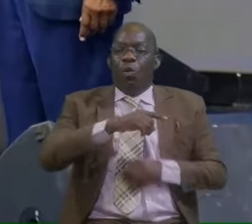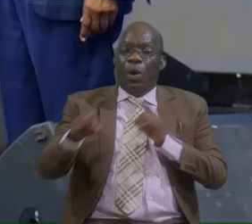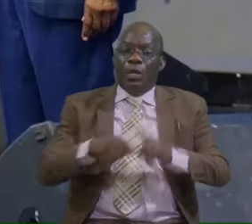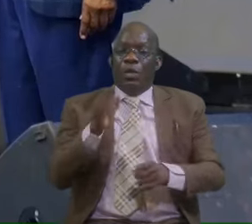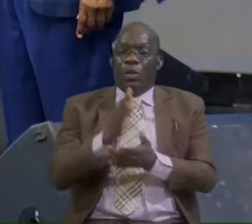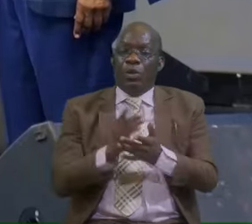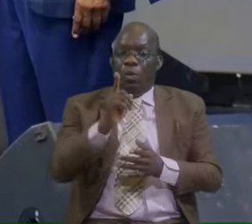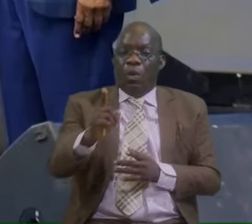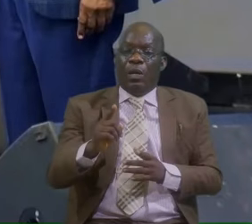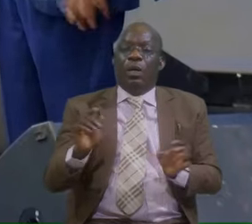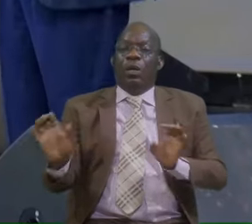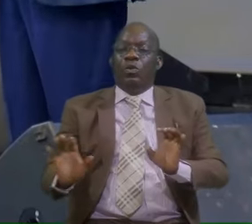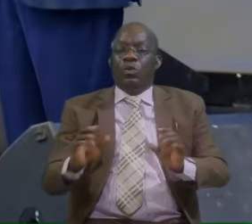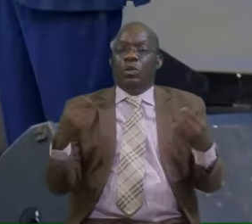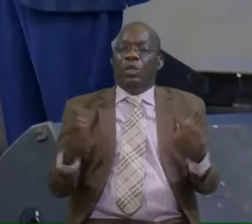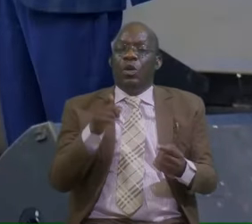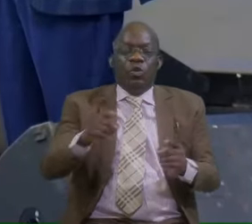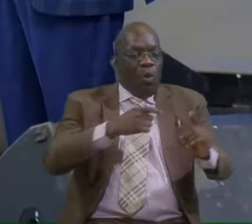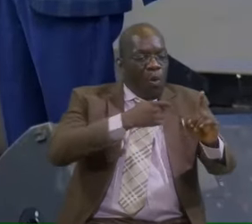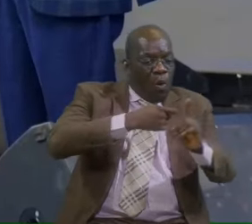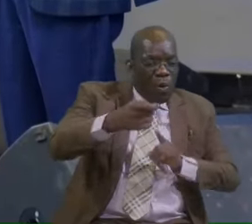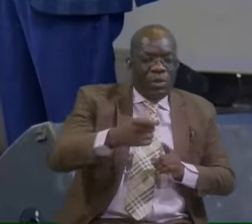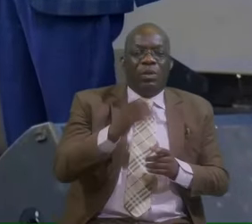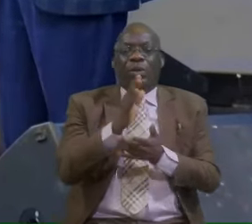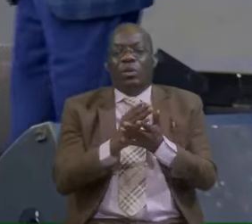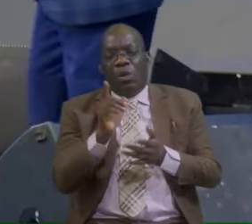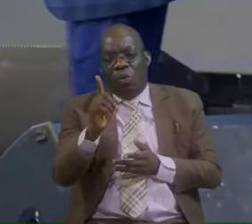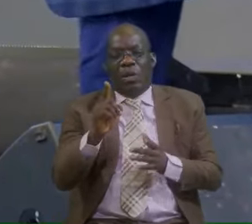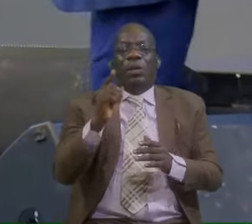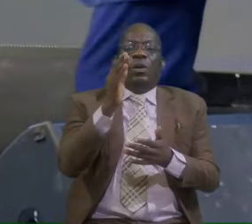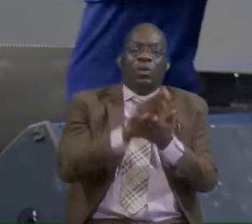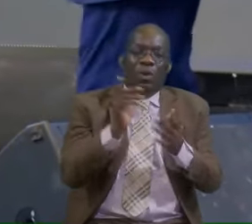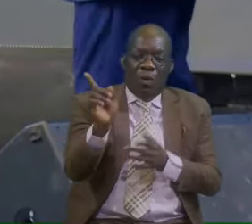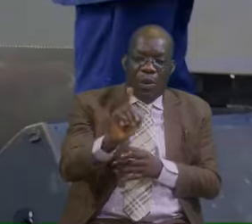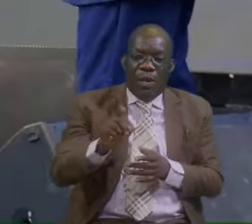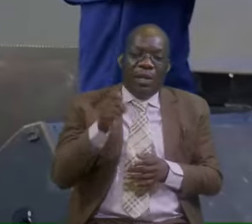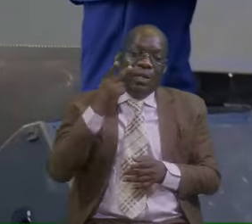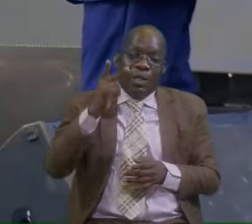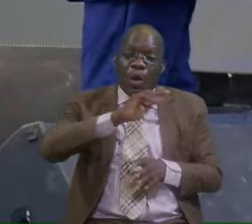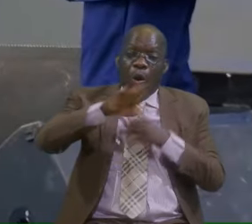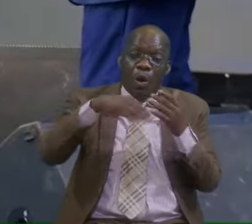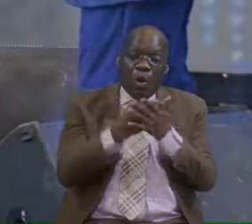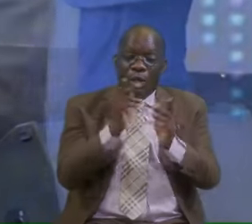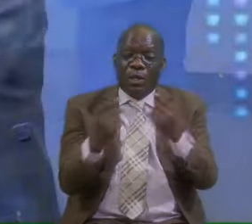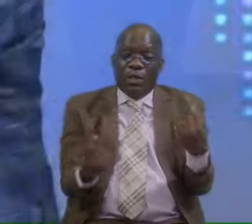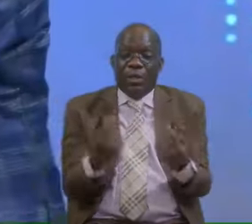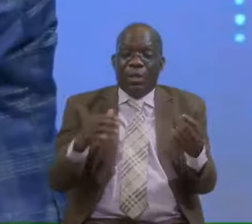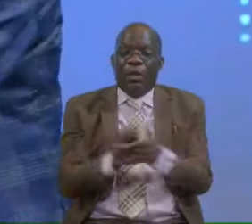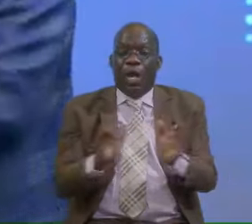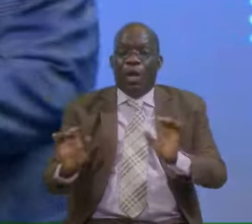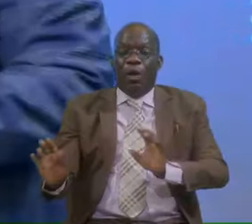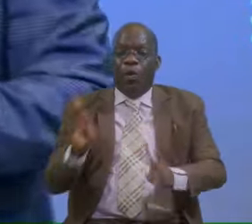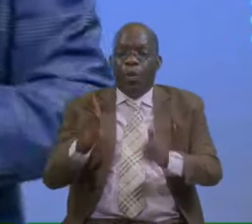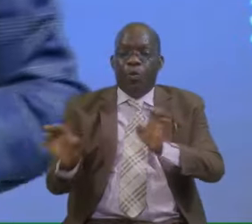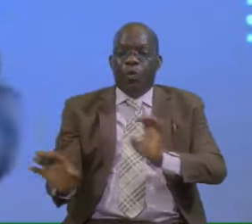somebody somewhere. Look at all the sins that people commit. Anytime anybody